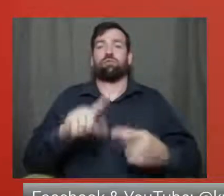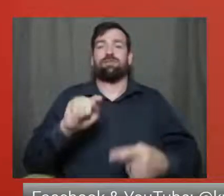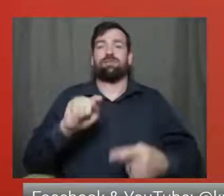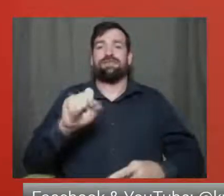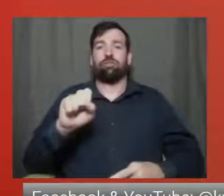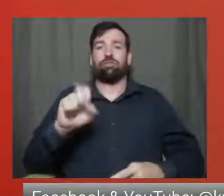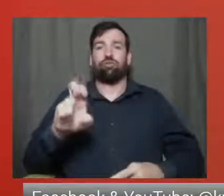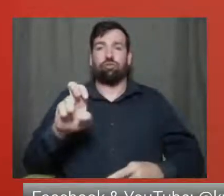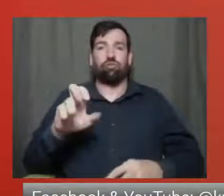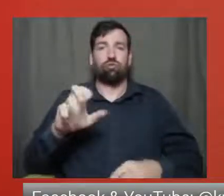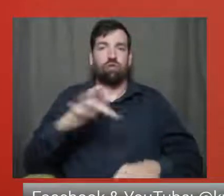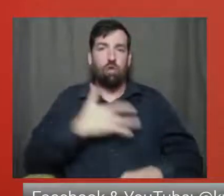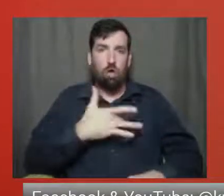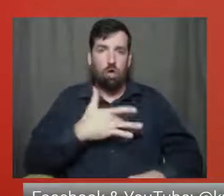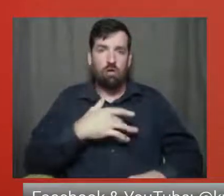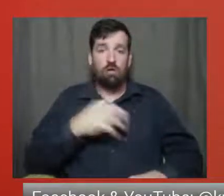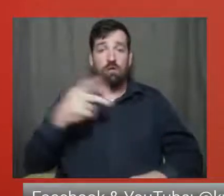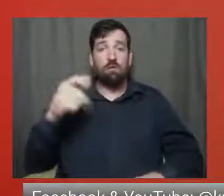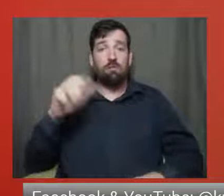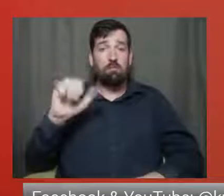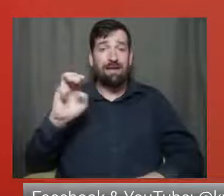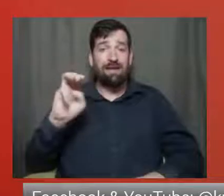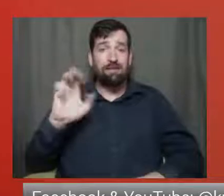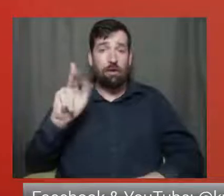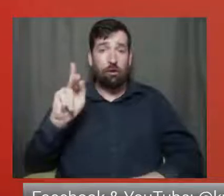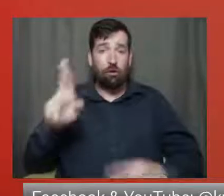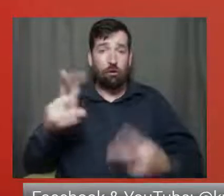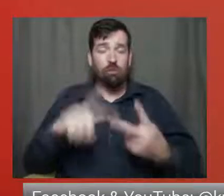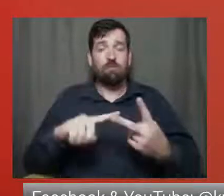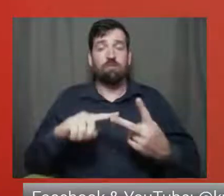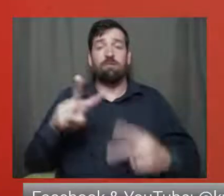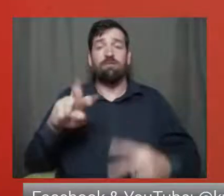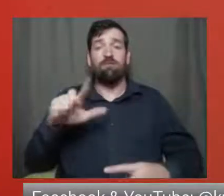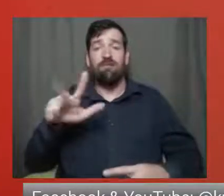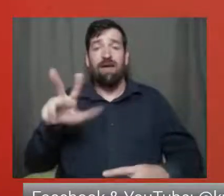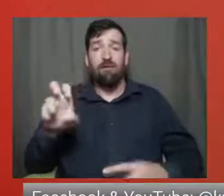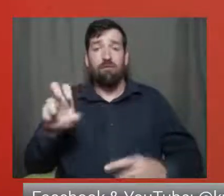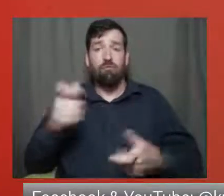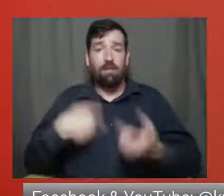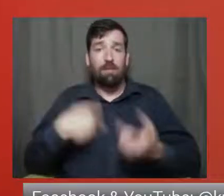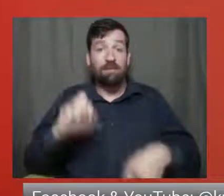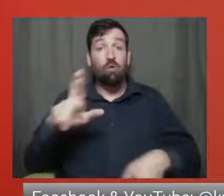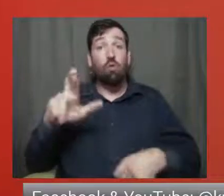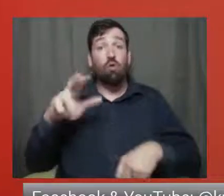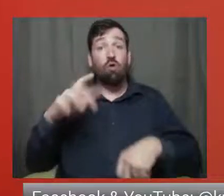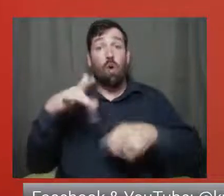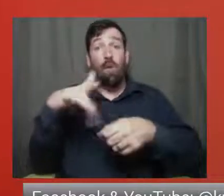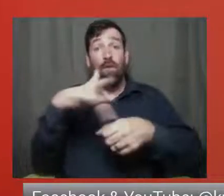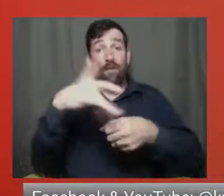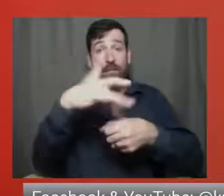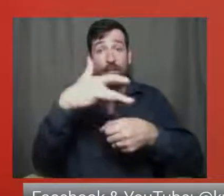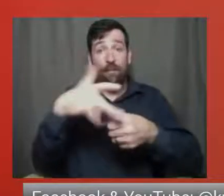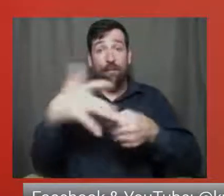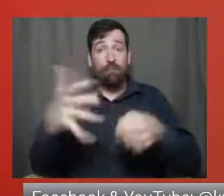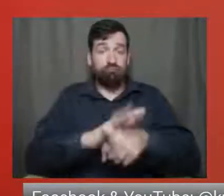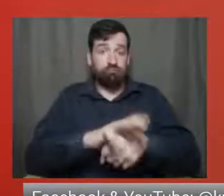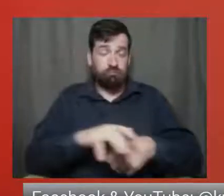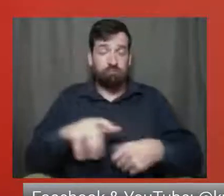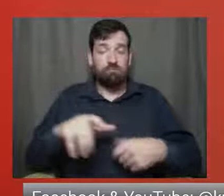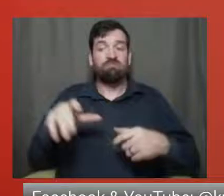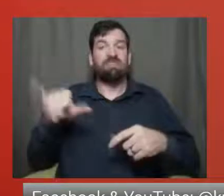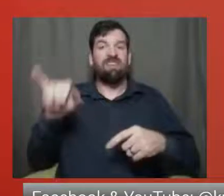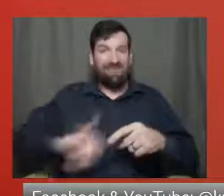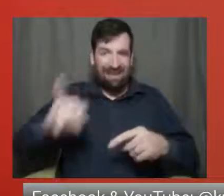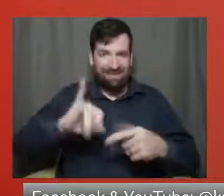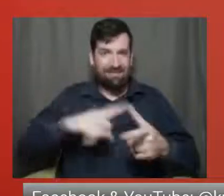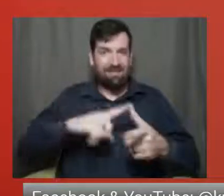be a pacemaker or a valve replacement or closure of a hole within the heart, and infect that area and then require a repeat procedure